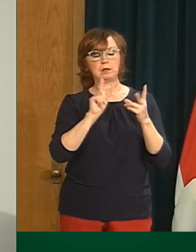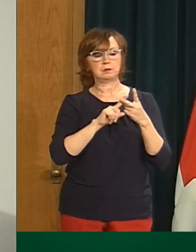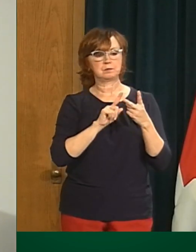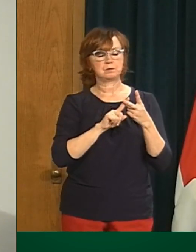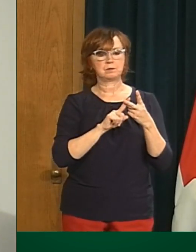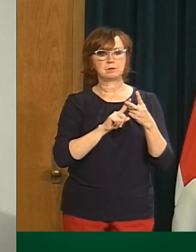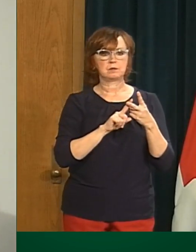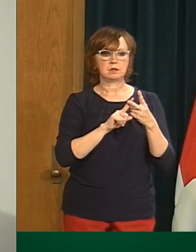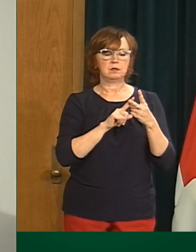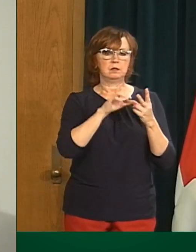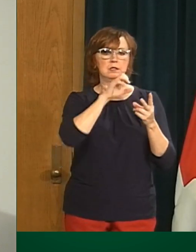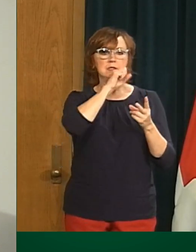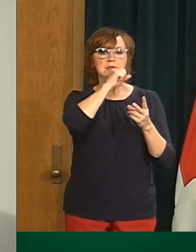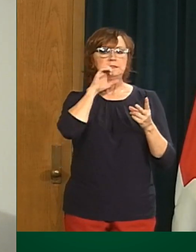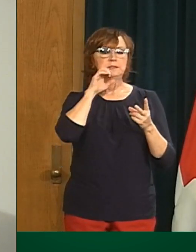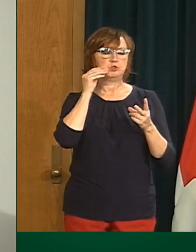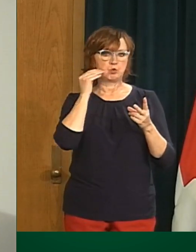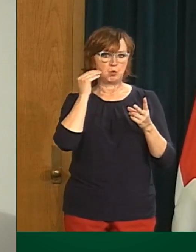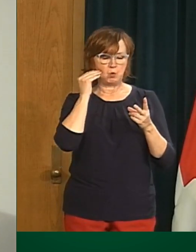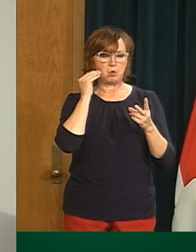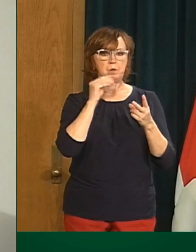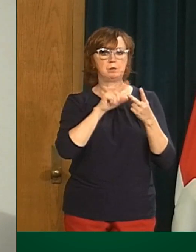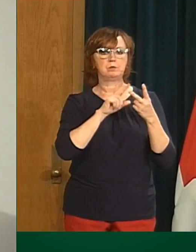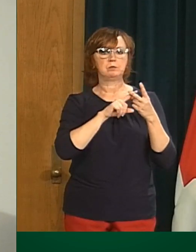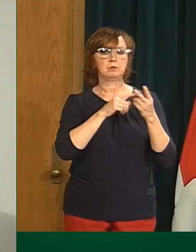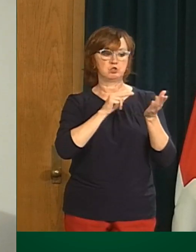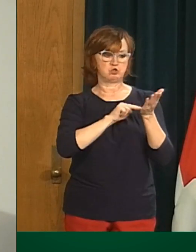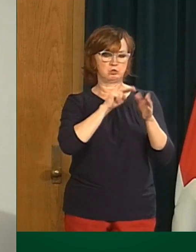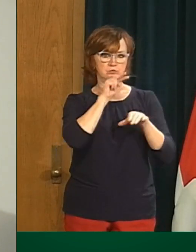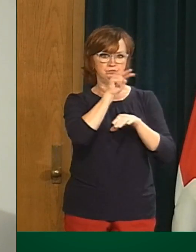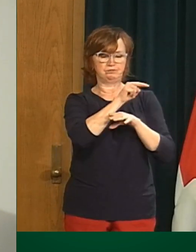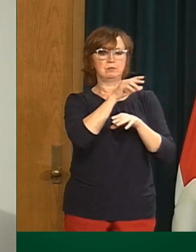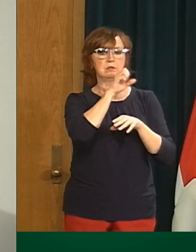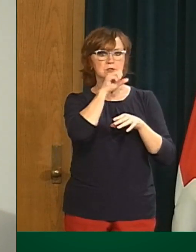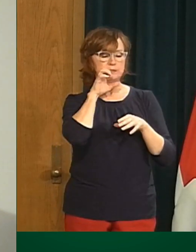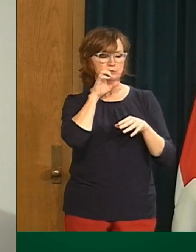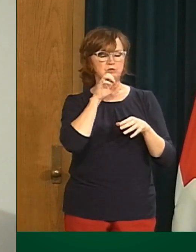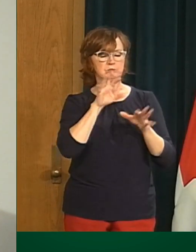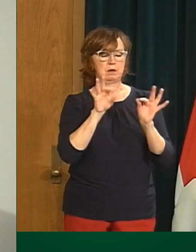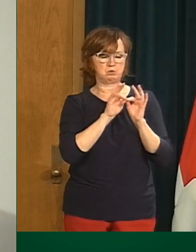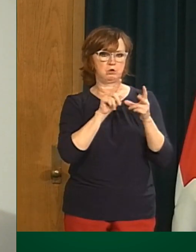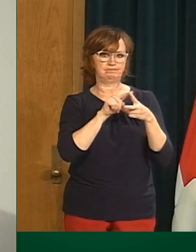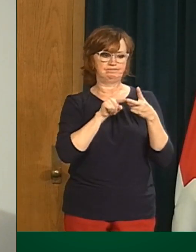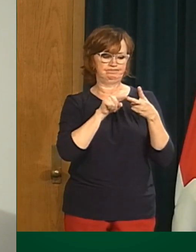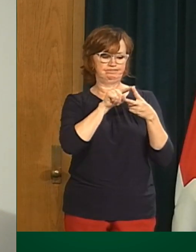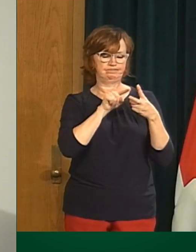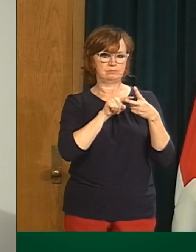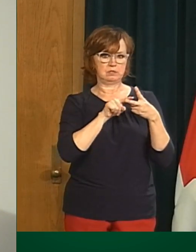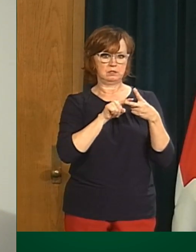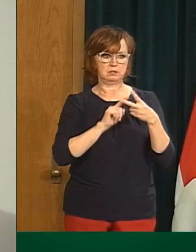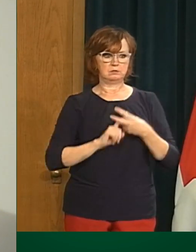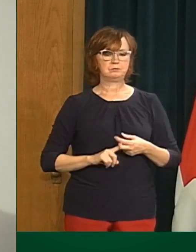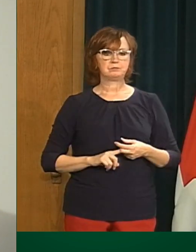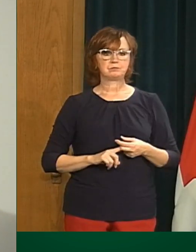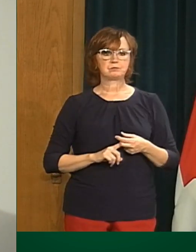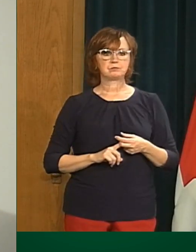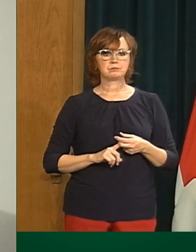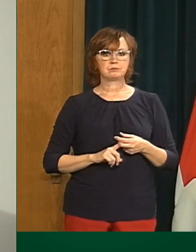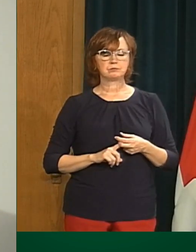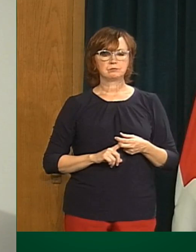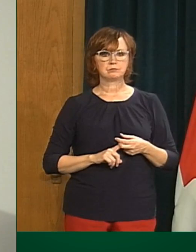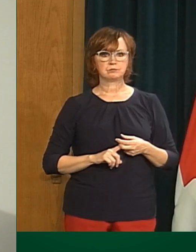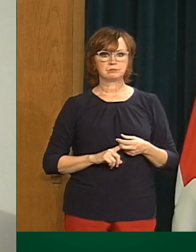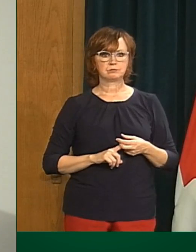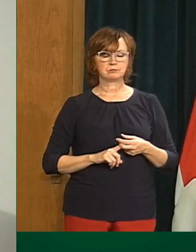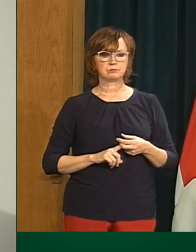so long-term care facilities, personal care homes. So some of that PPE that the SHA has is being provided in those settings. But at the